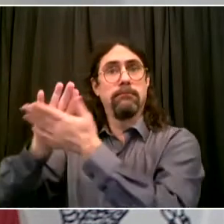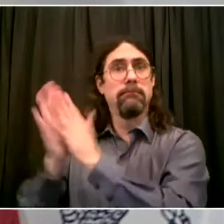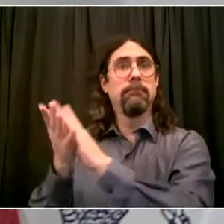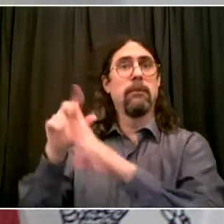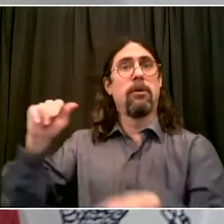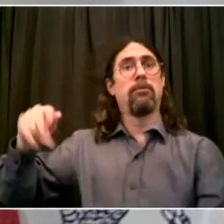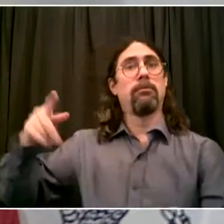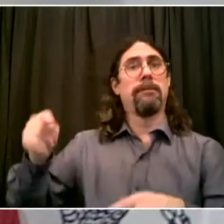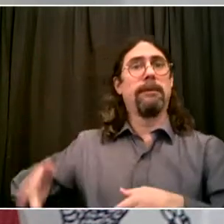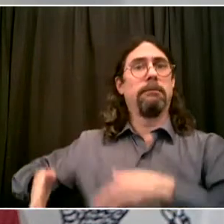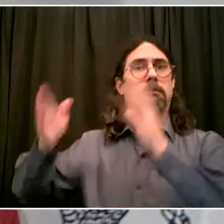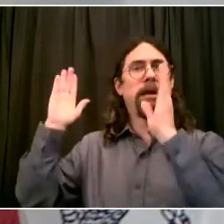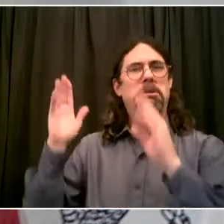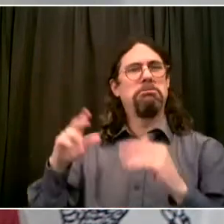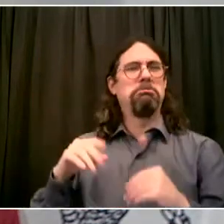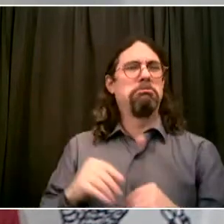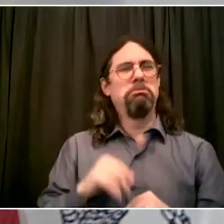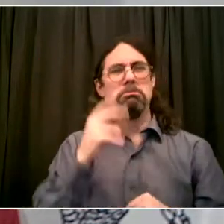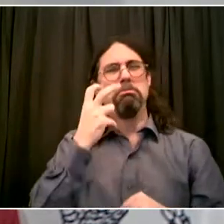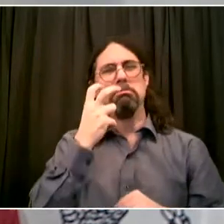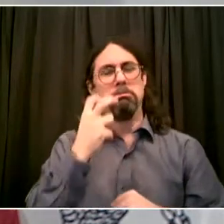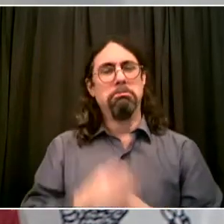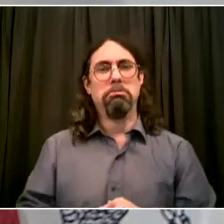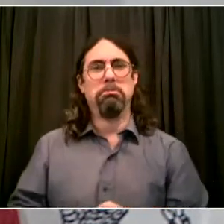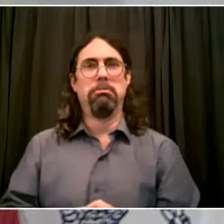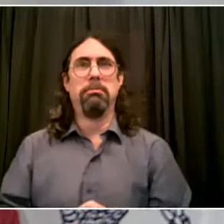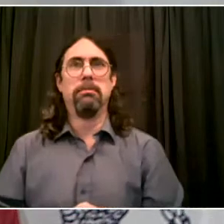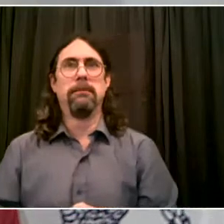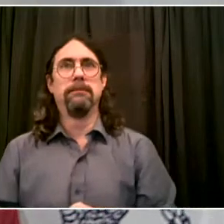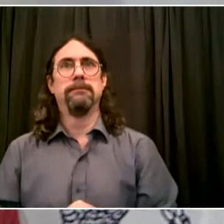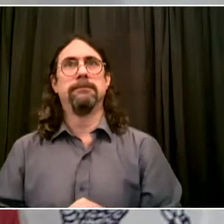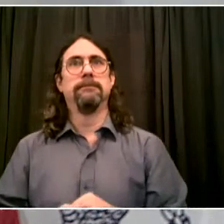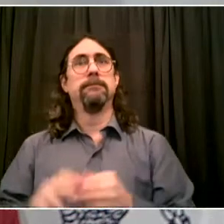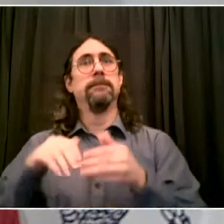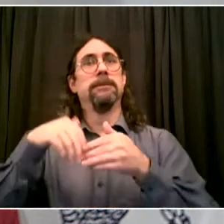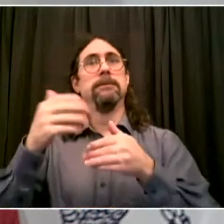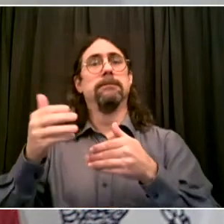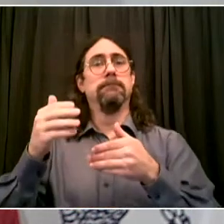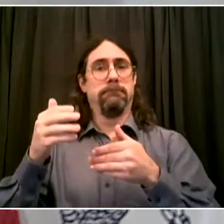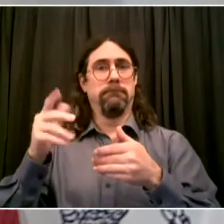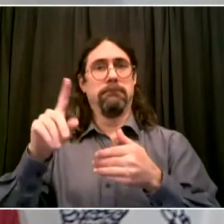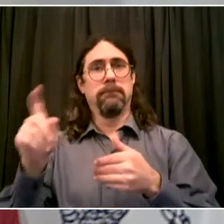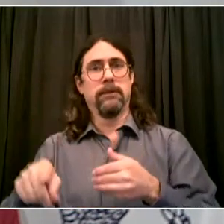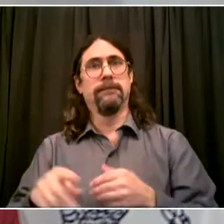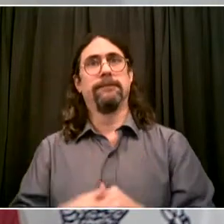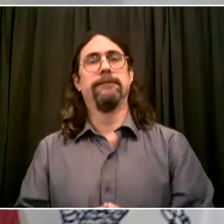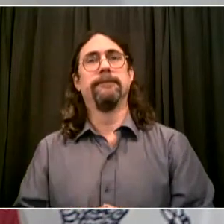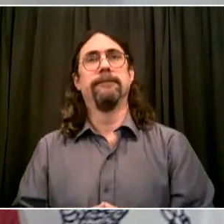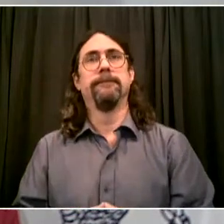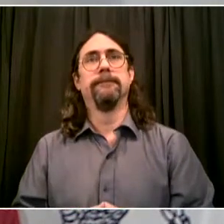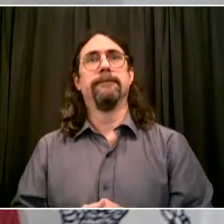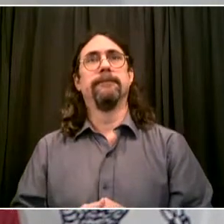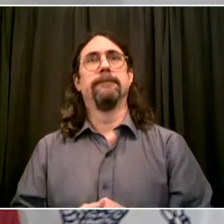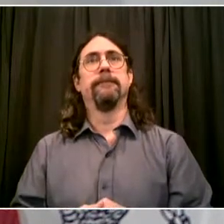question, does the city plan on allocating any funds specifically towards